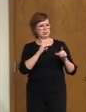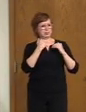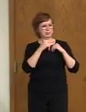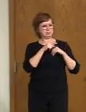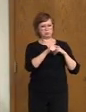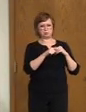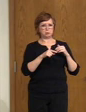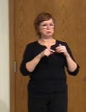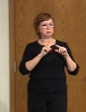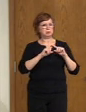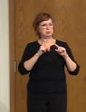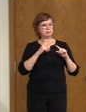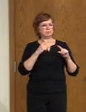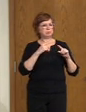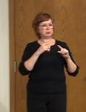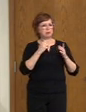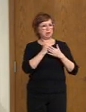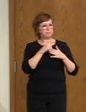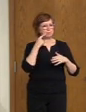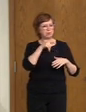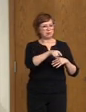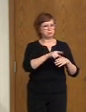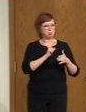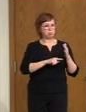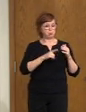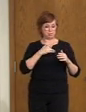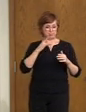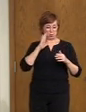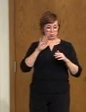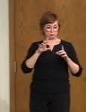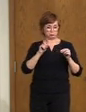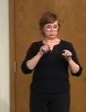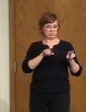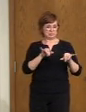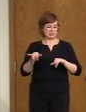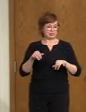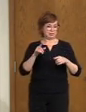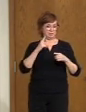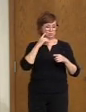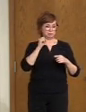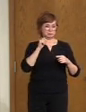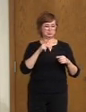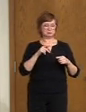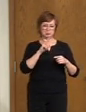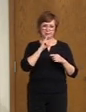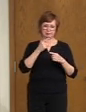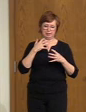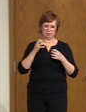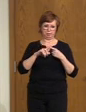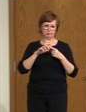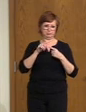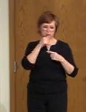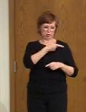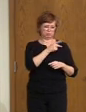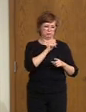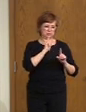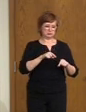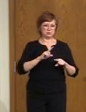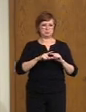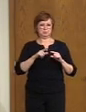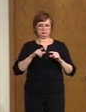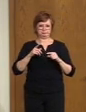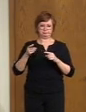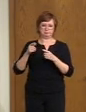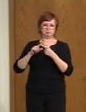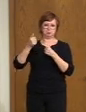in Saskatchewan, what your recommendations would be, and ultimately, I guess I'd like a response from the Premier and the Health Minister. I can give an initial